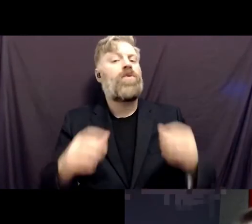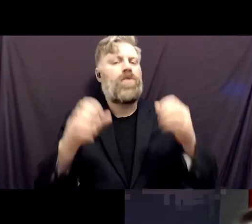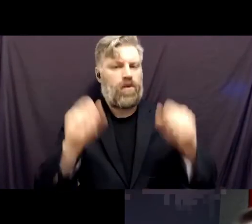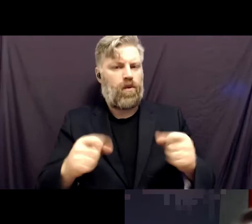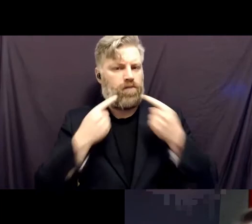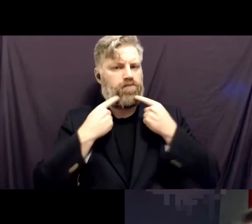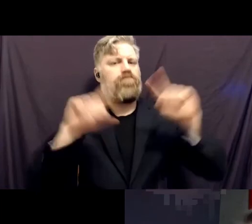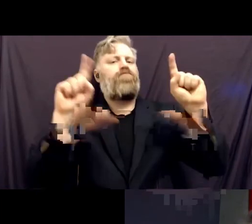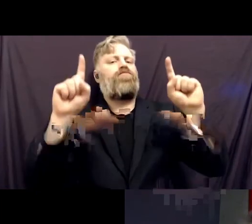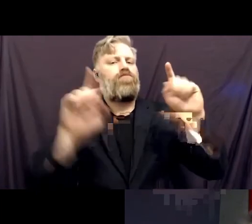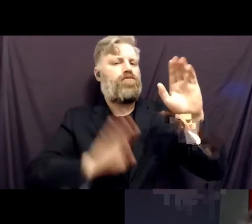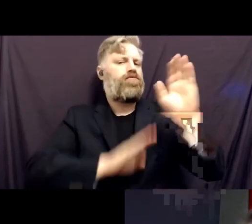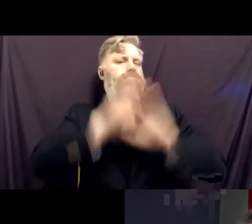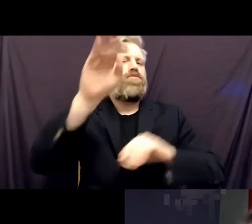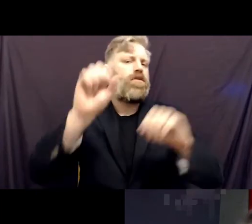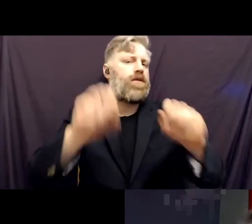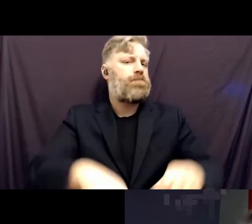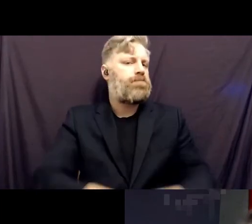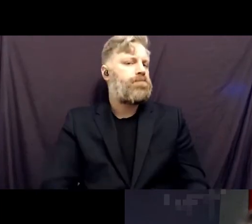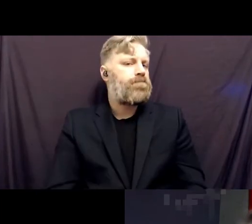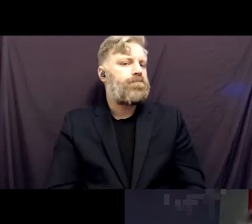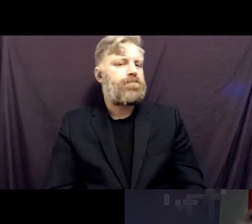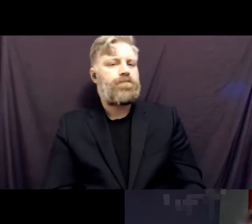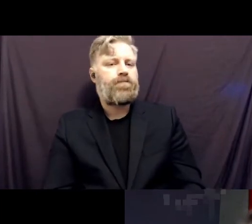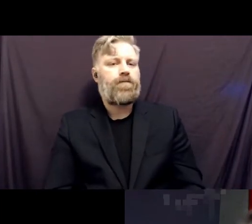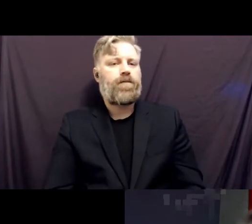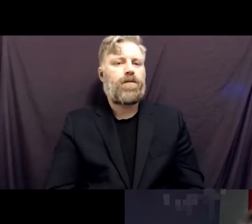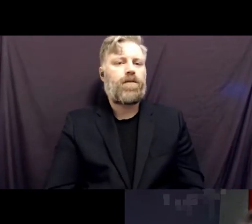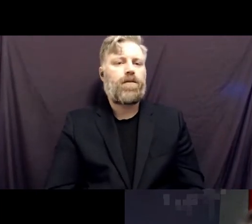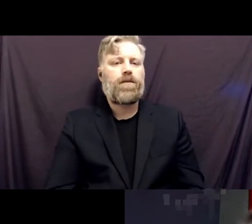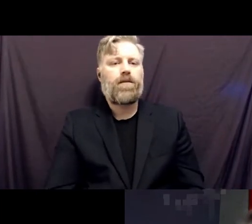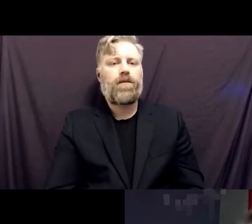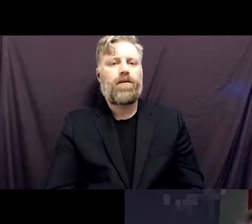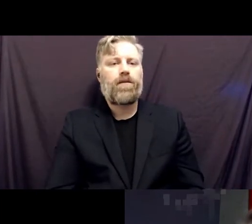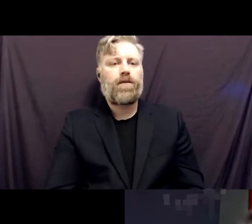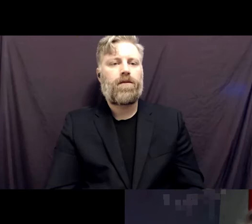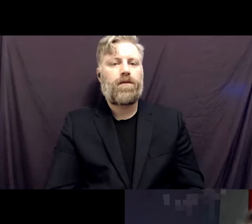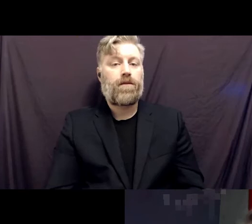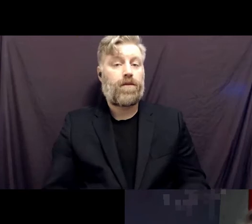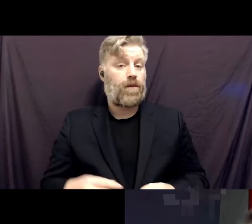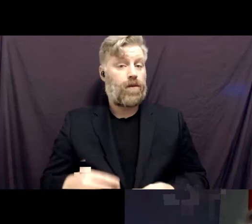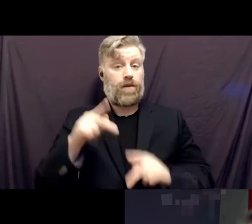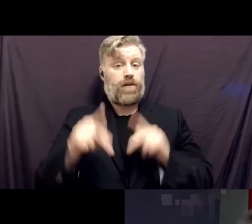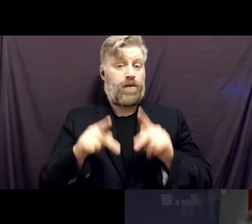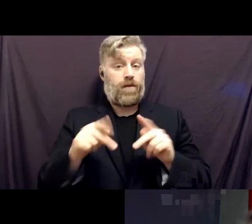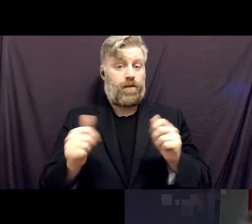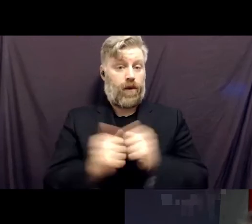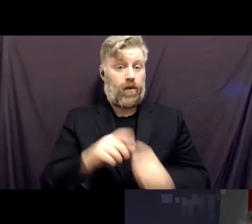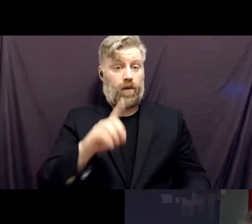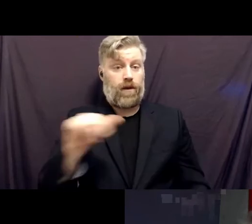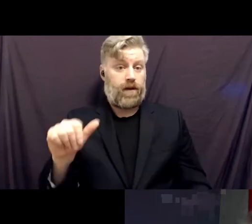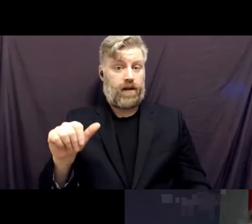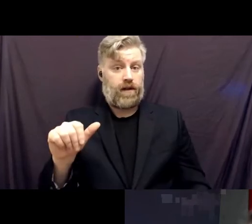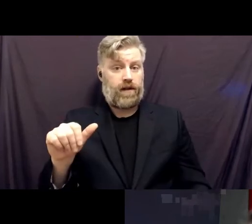successful. And in the group of people with disabilities, nobody knew from each